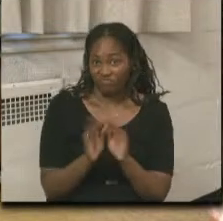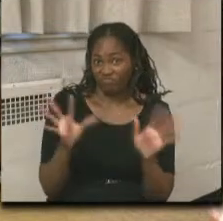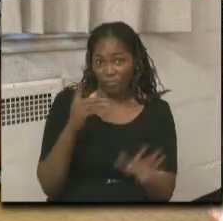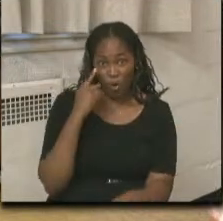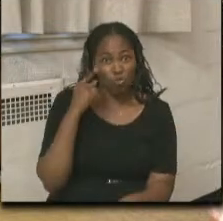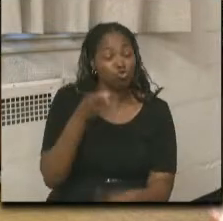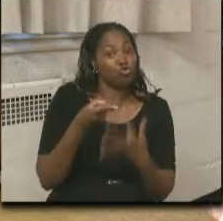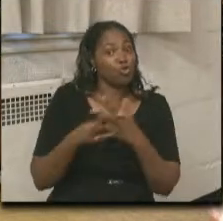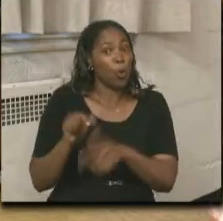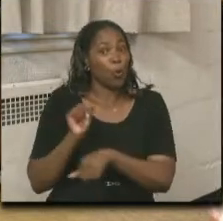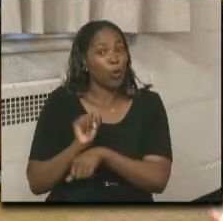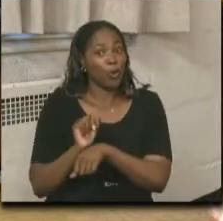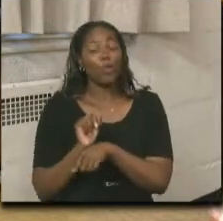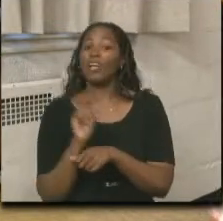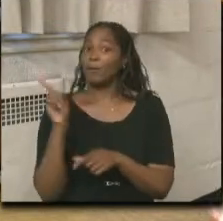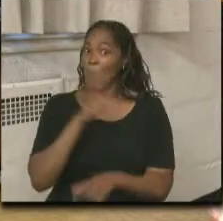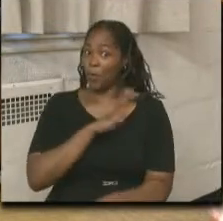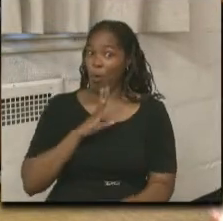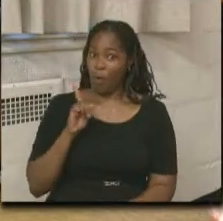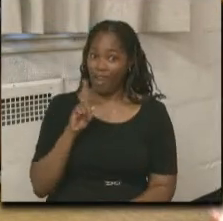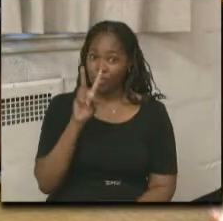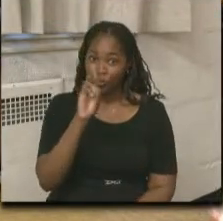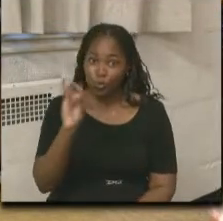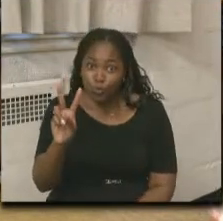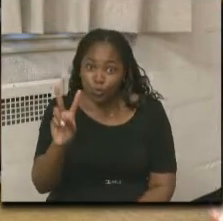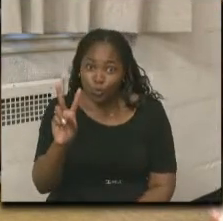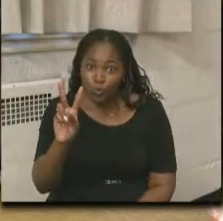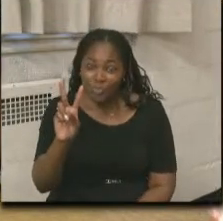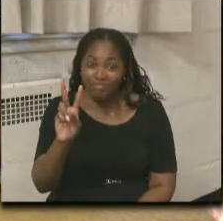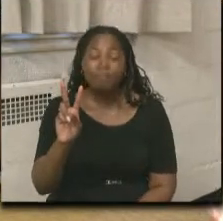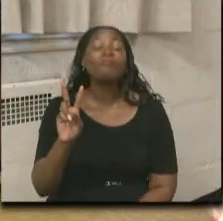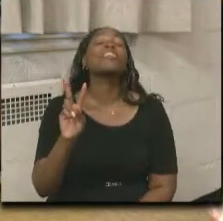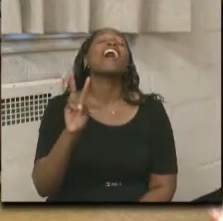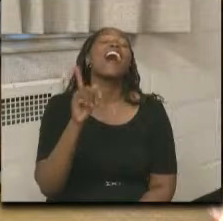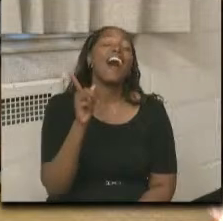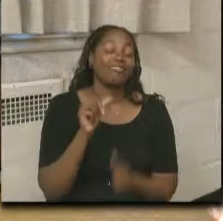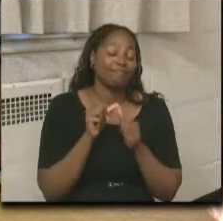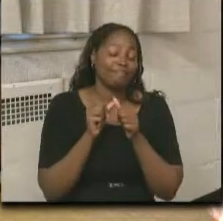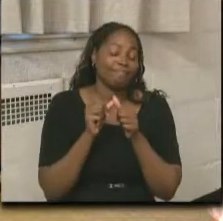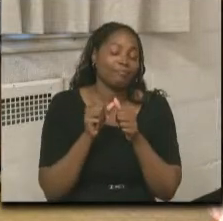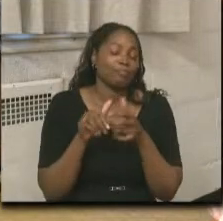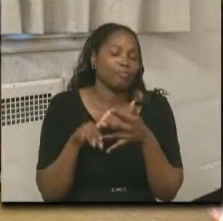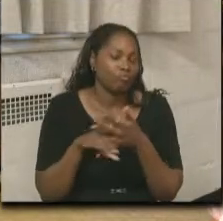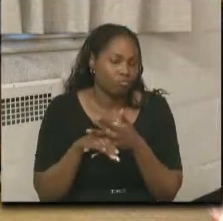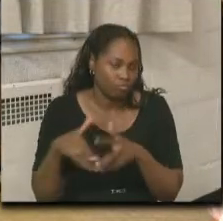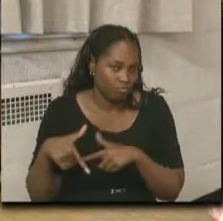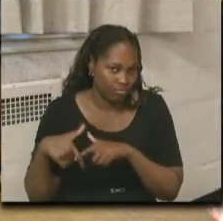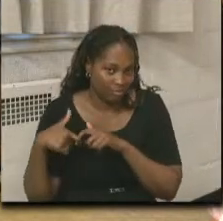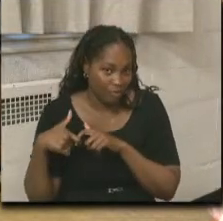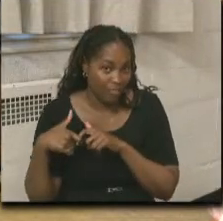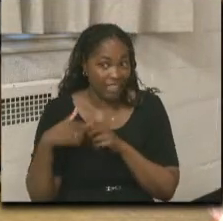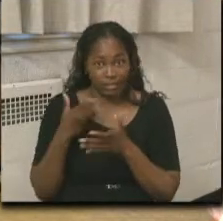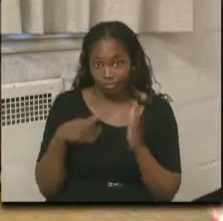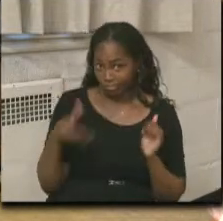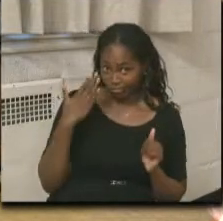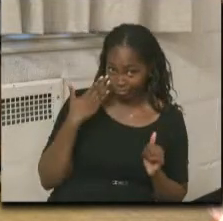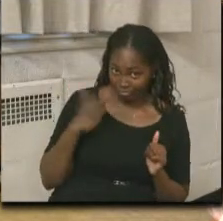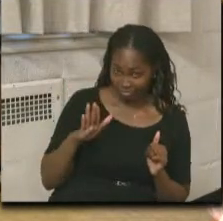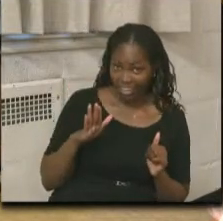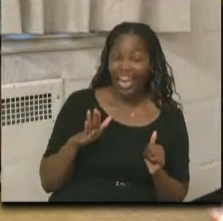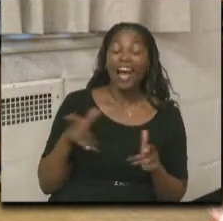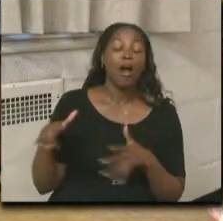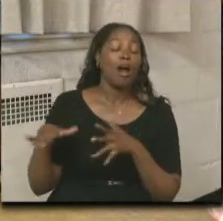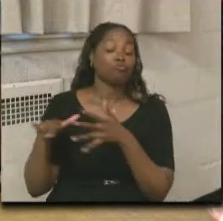tenure with the board in 2002. You had a brief break in service, and then, in case you all didn't know, she then